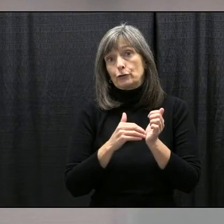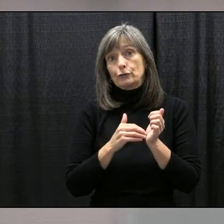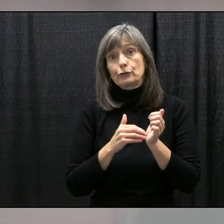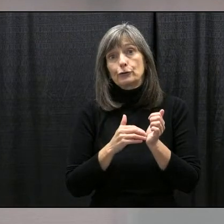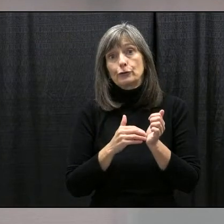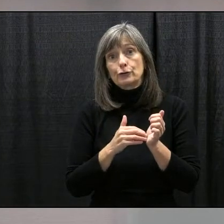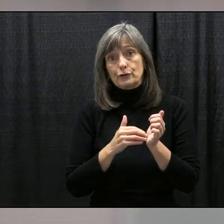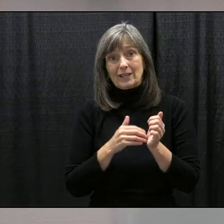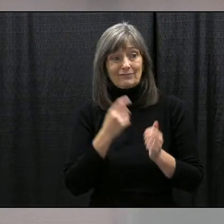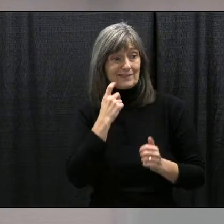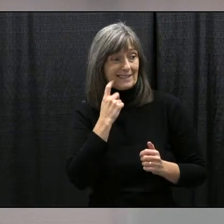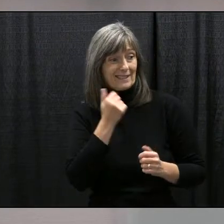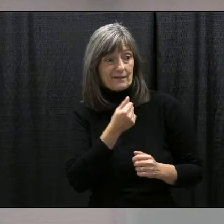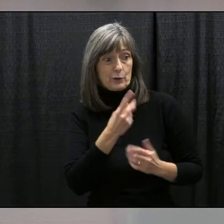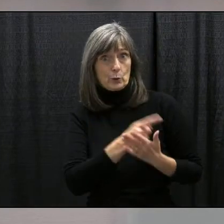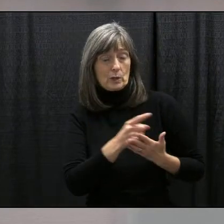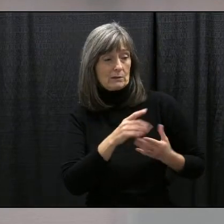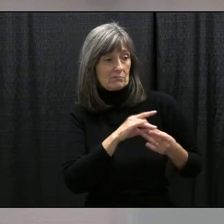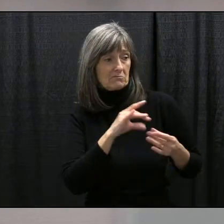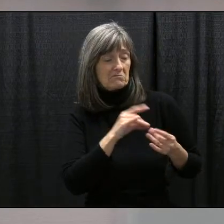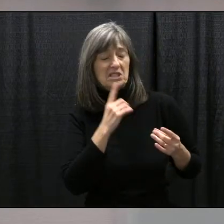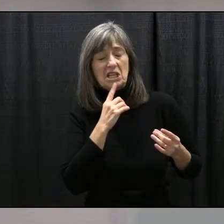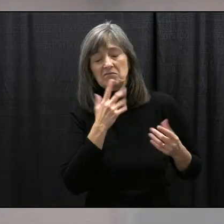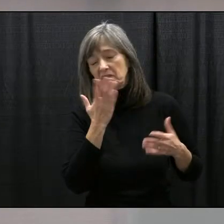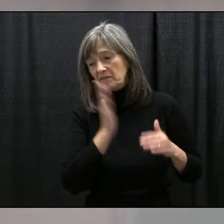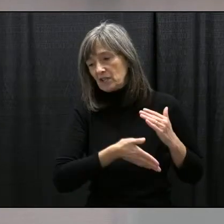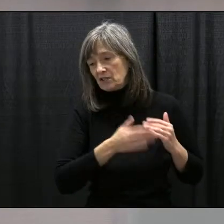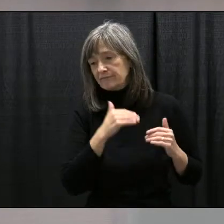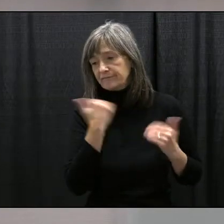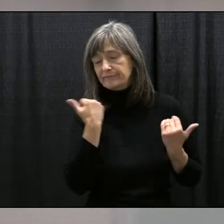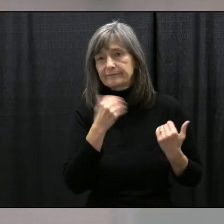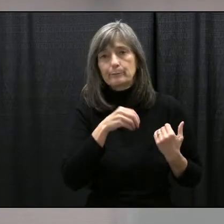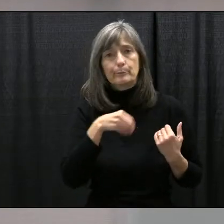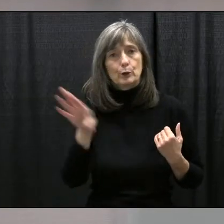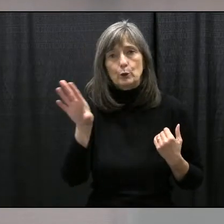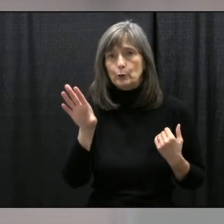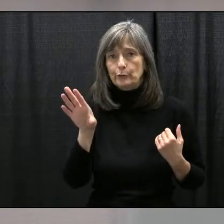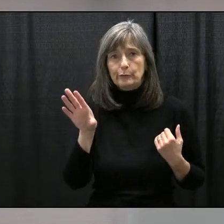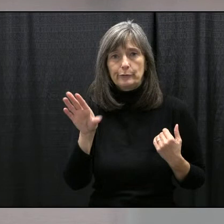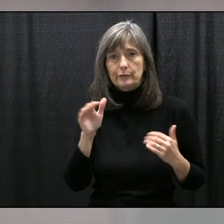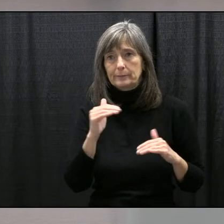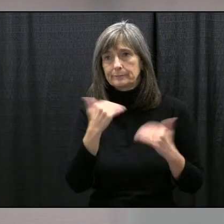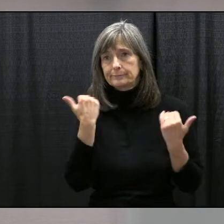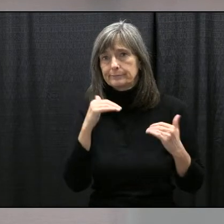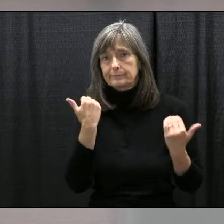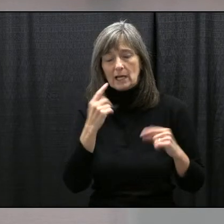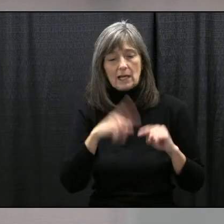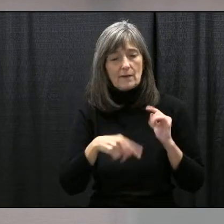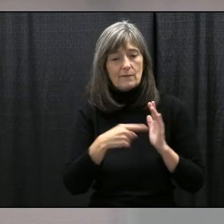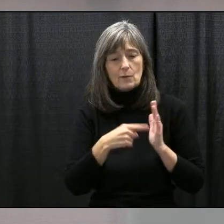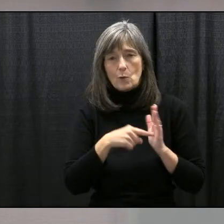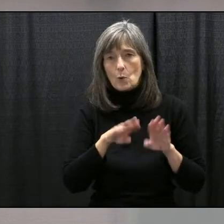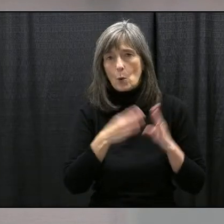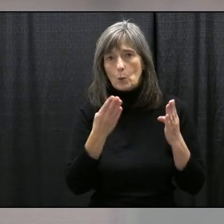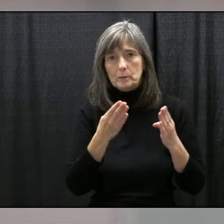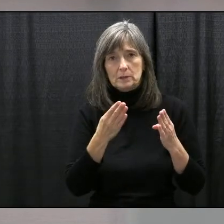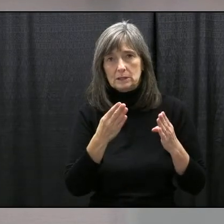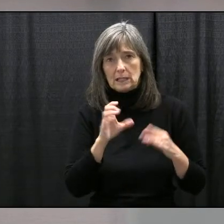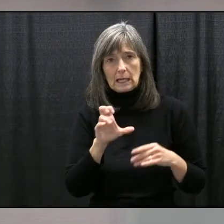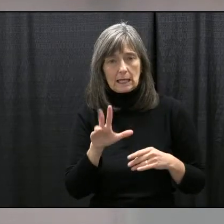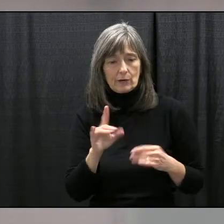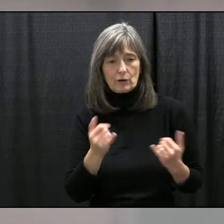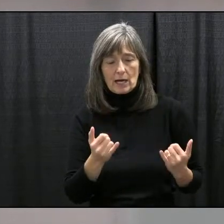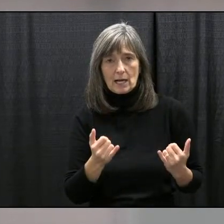some in the last couple of weeks who say they're done, they're going to move on to different jobs because they just can't afford to open the clinics right now. How